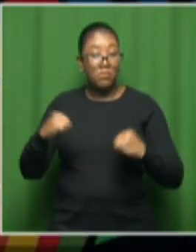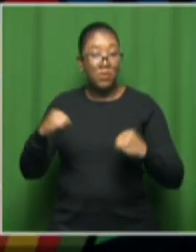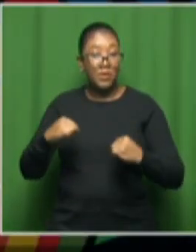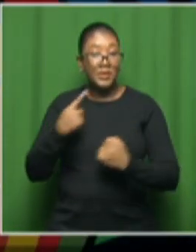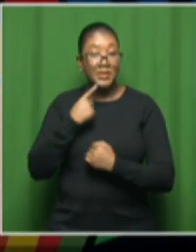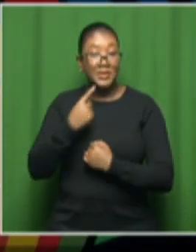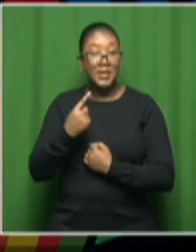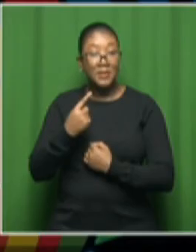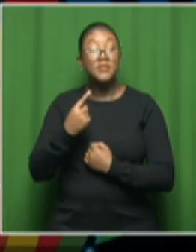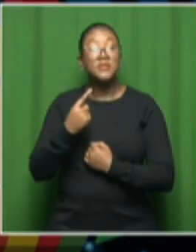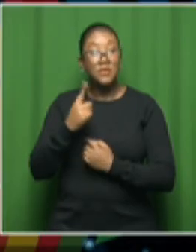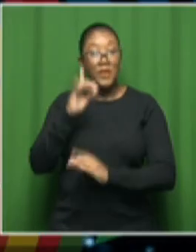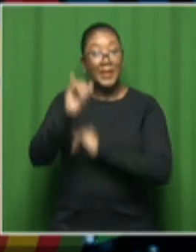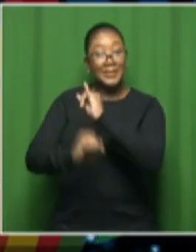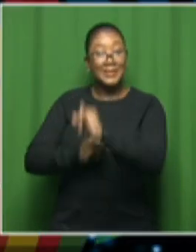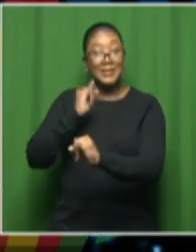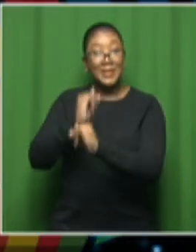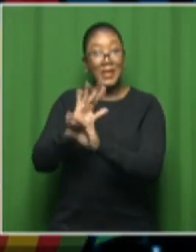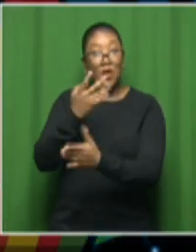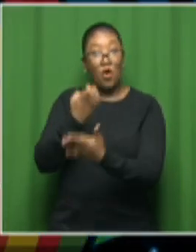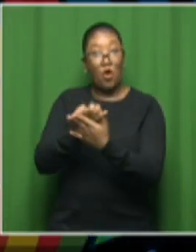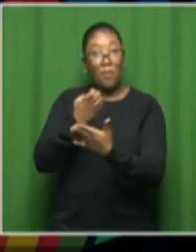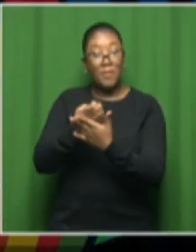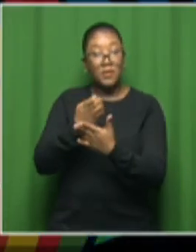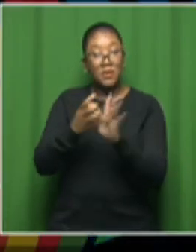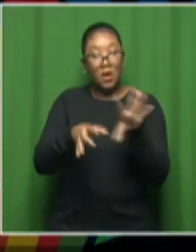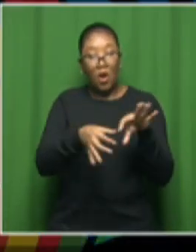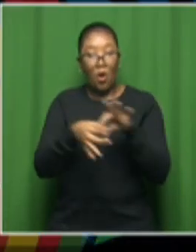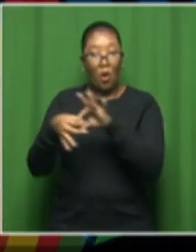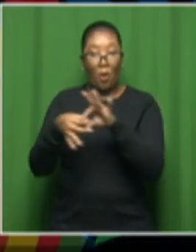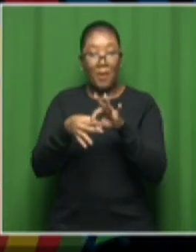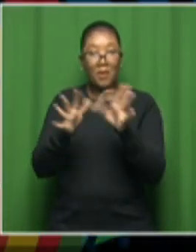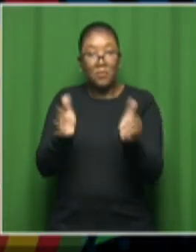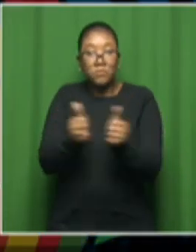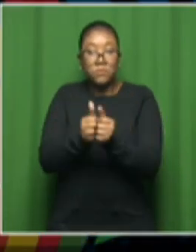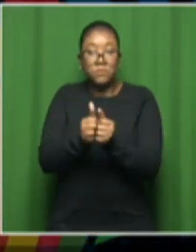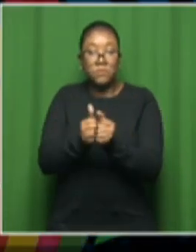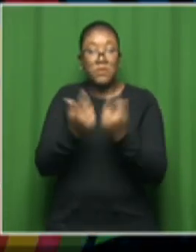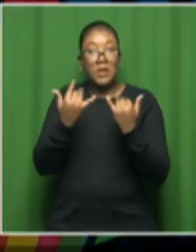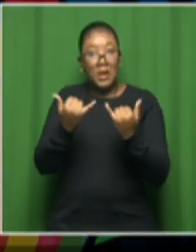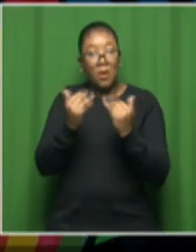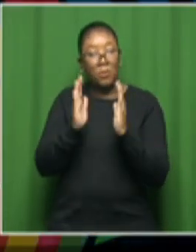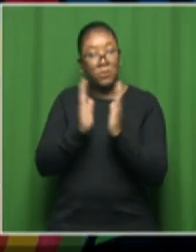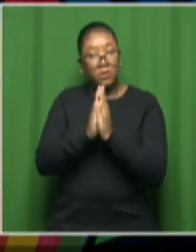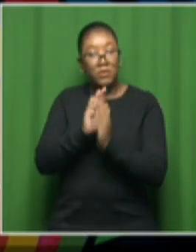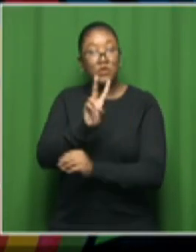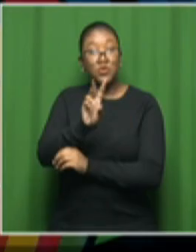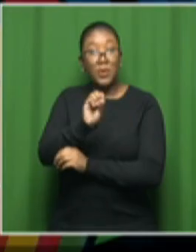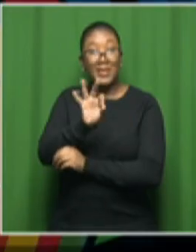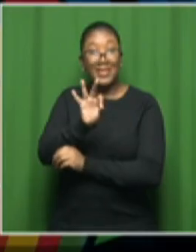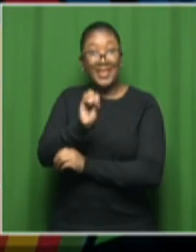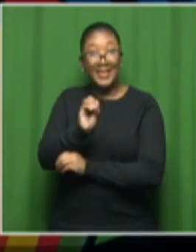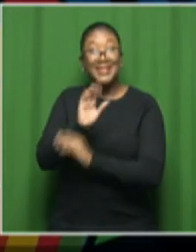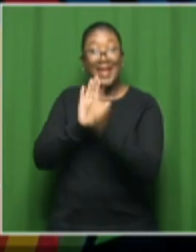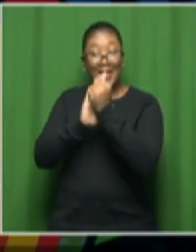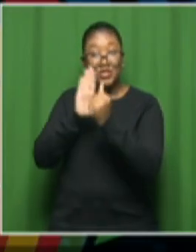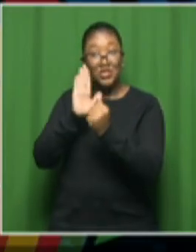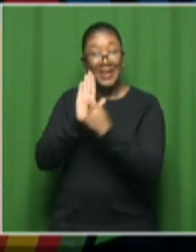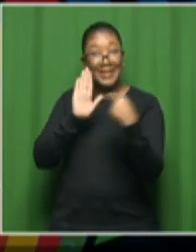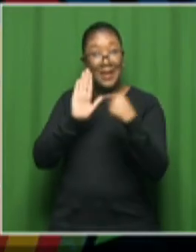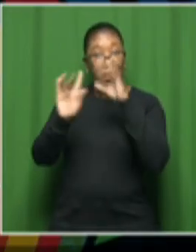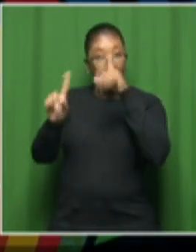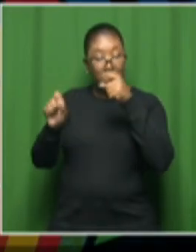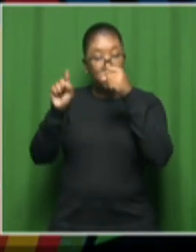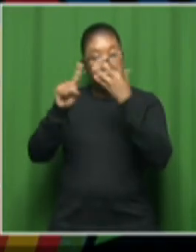forum for international economic cooperation, calling for urgent action to meet the lagging 2030 development agenda encapsulated